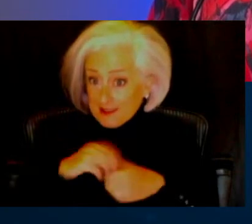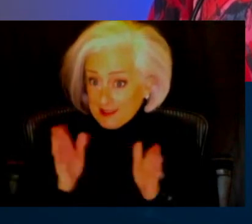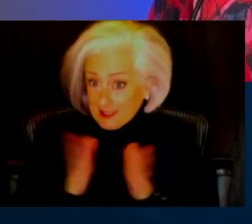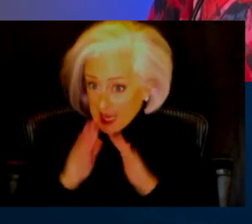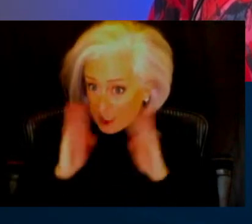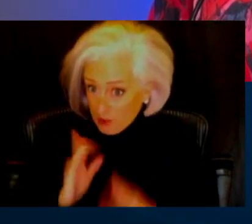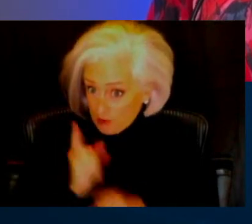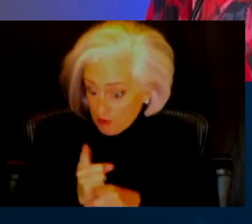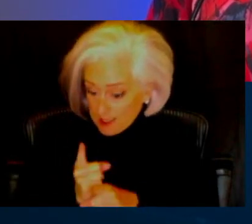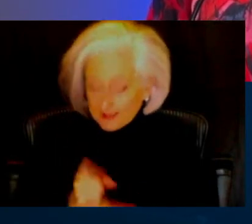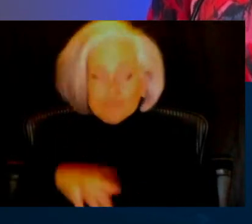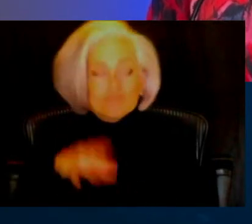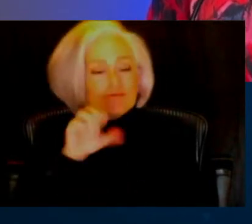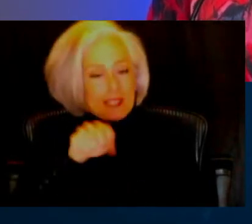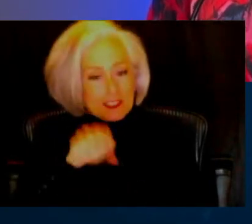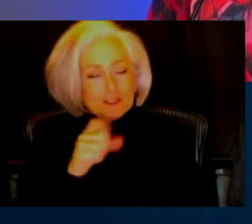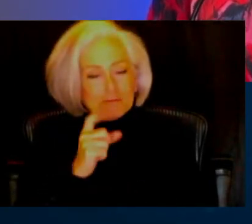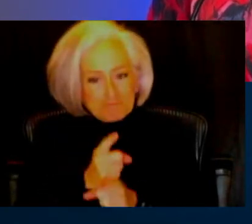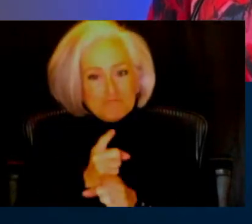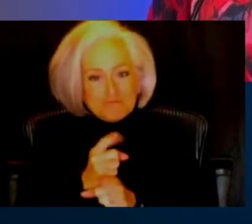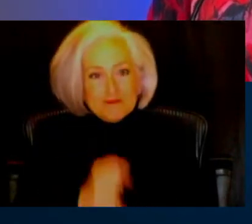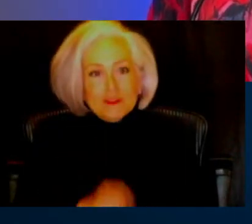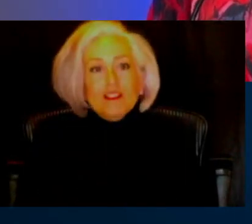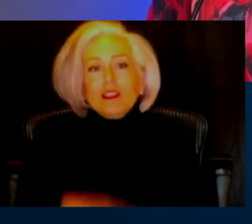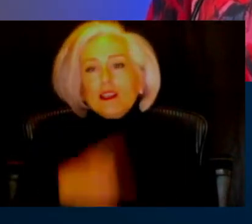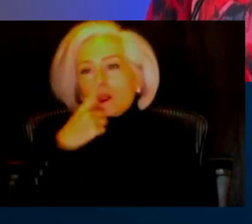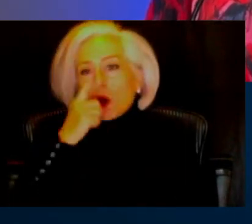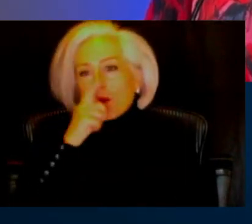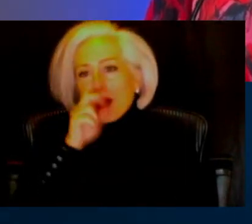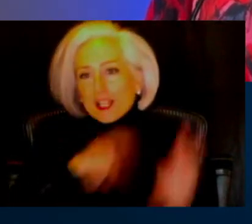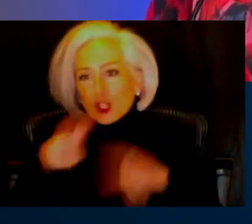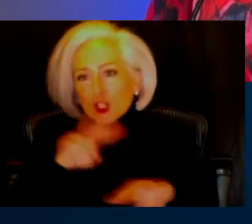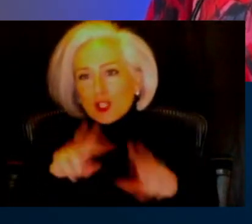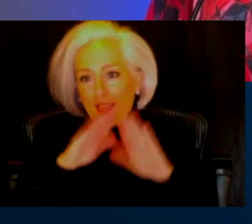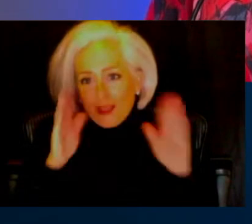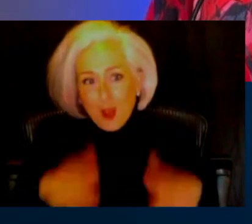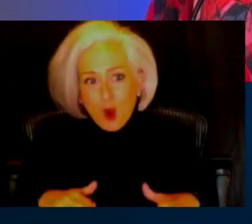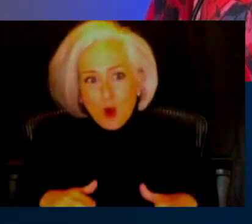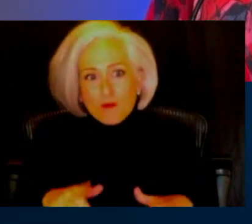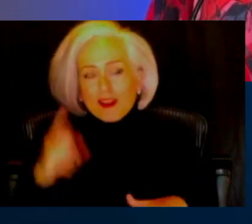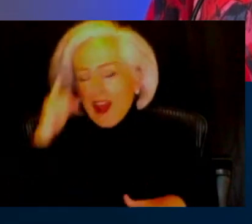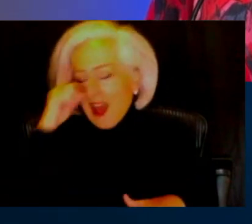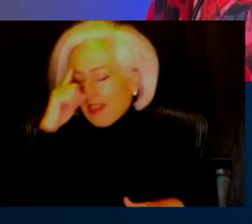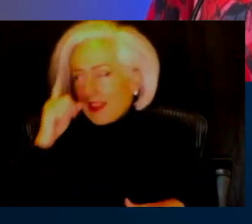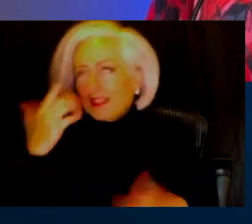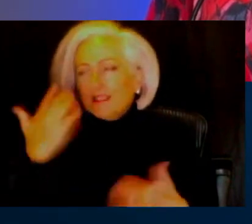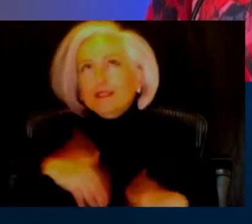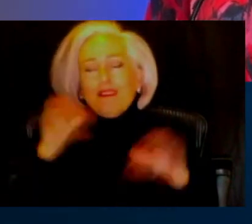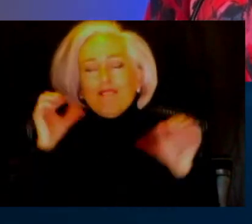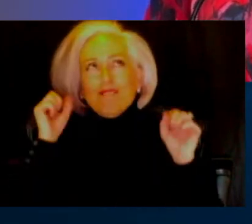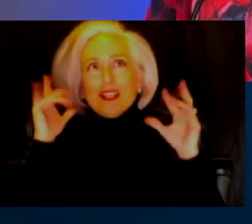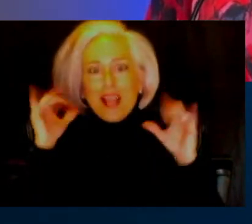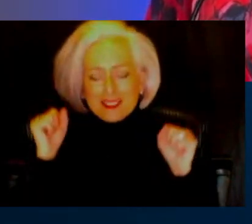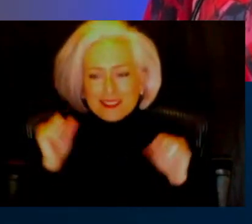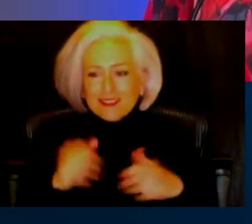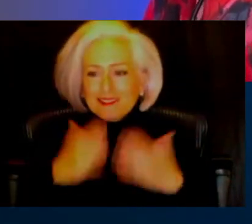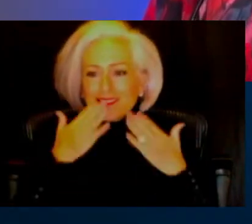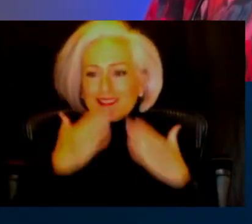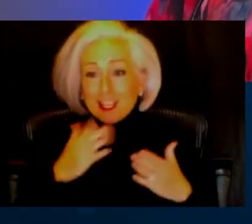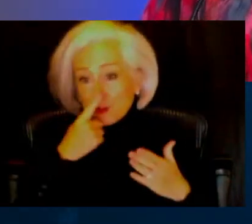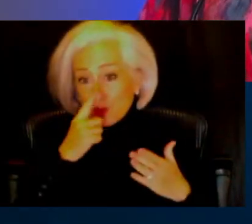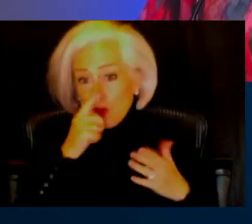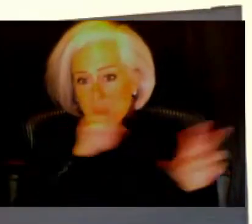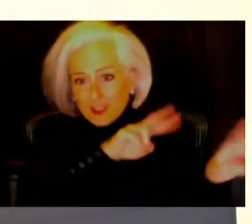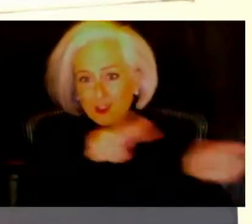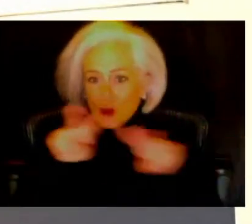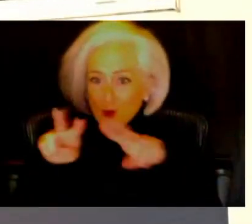Absolutely, absolutely. Can we take a sneak peek inside one of those homes? I just think that is so fantastic. Yeah. Can you take us on a Yeah, quick you bet. little tour? Come on